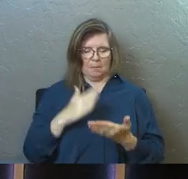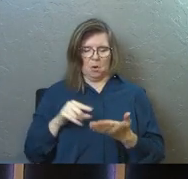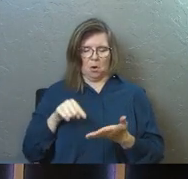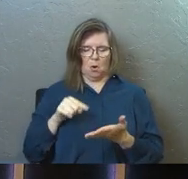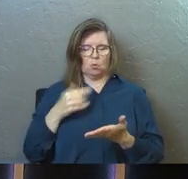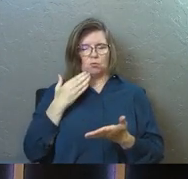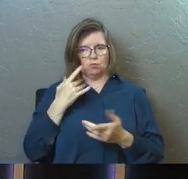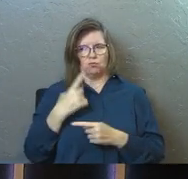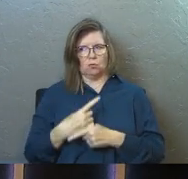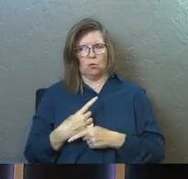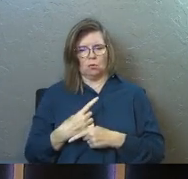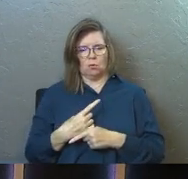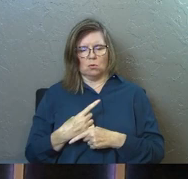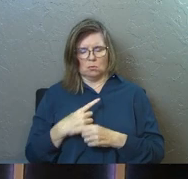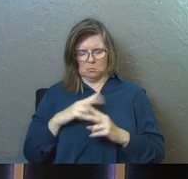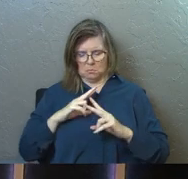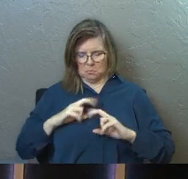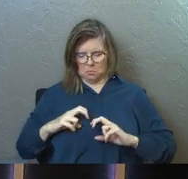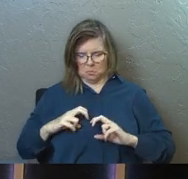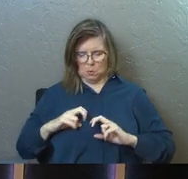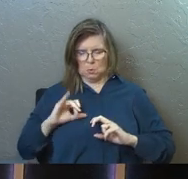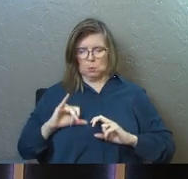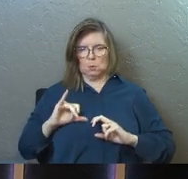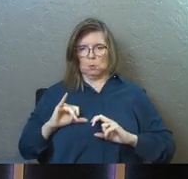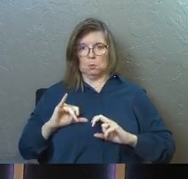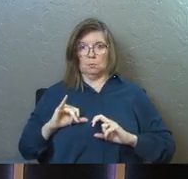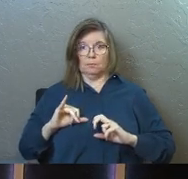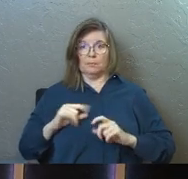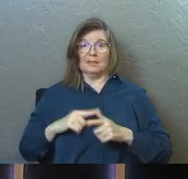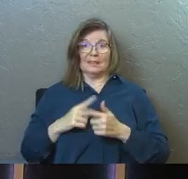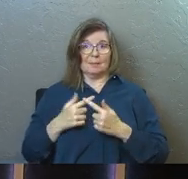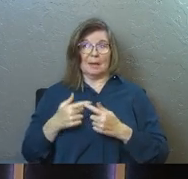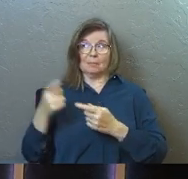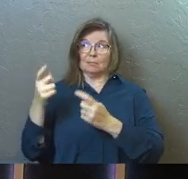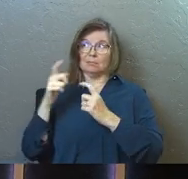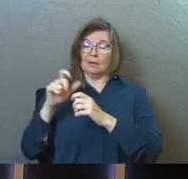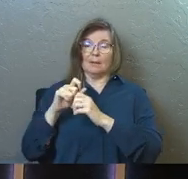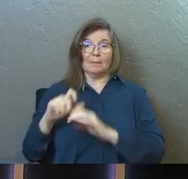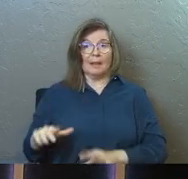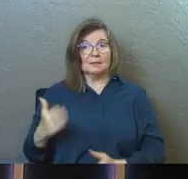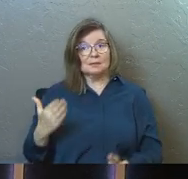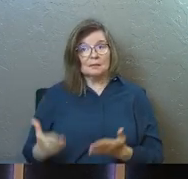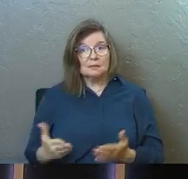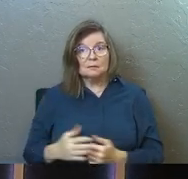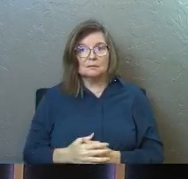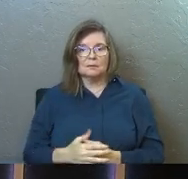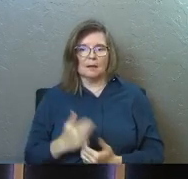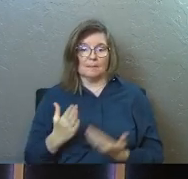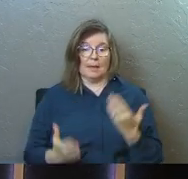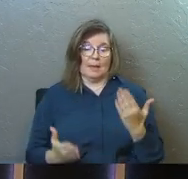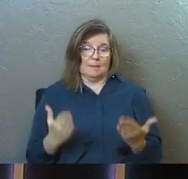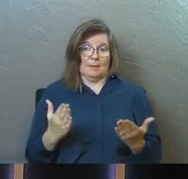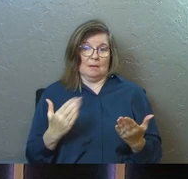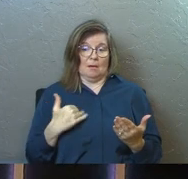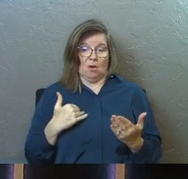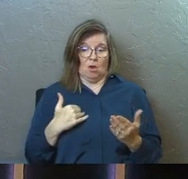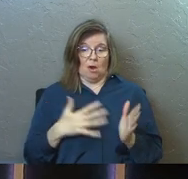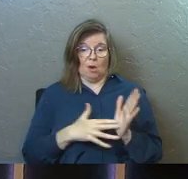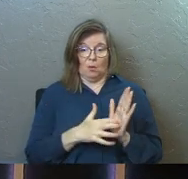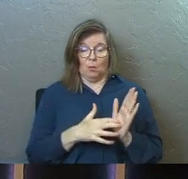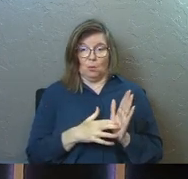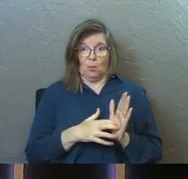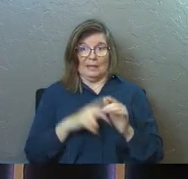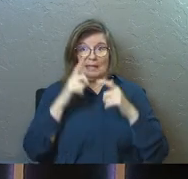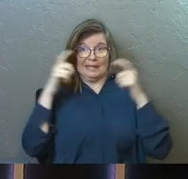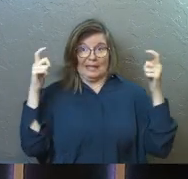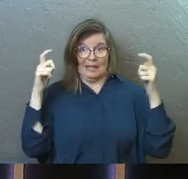is promising there. You might inherit a blessing if you stop retaliating. Maybe, just maybe, our fragile